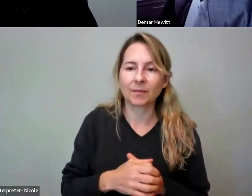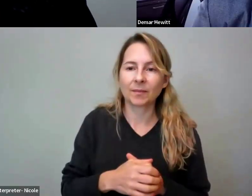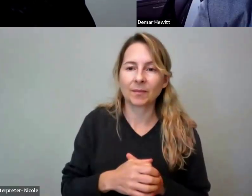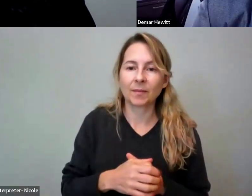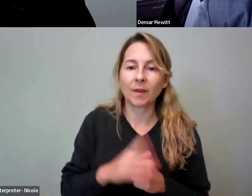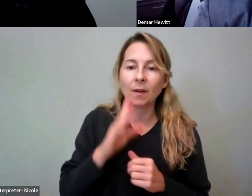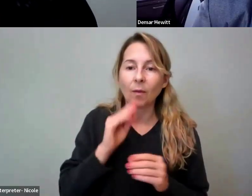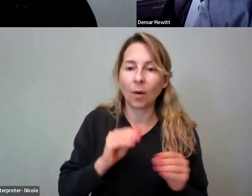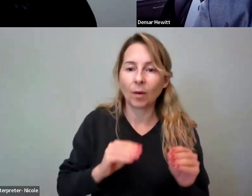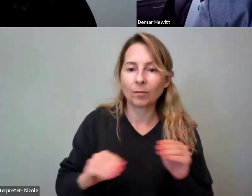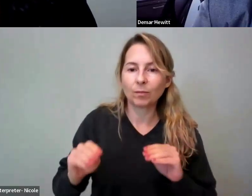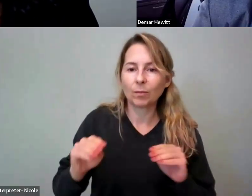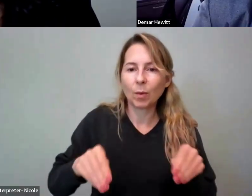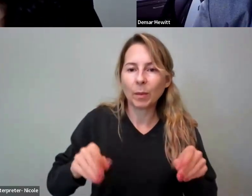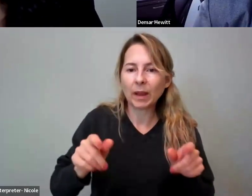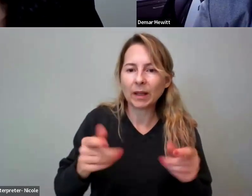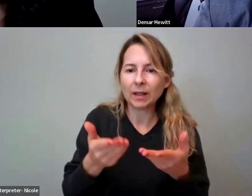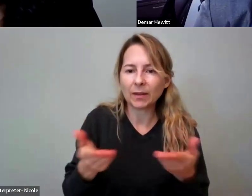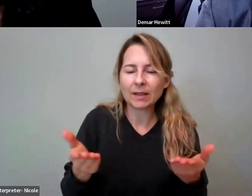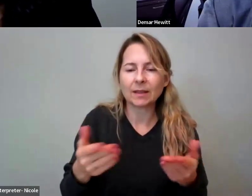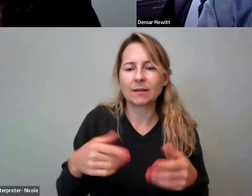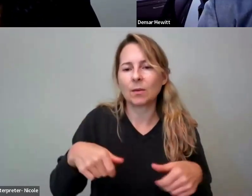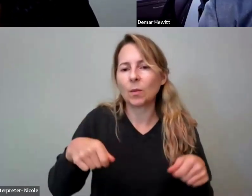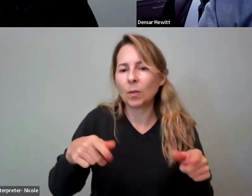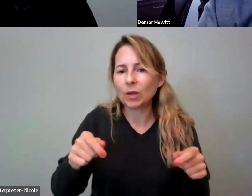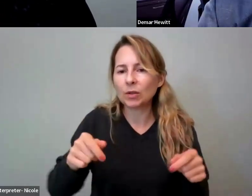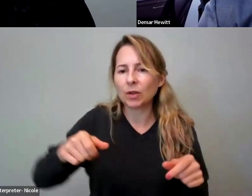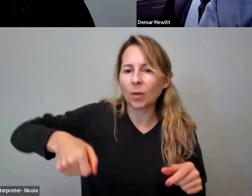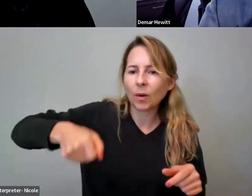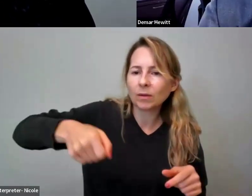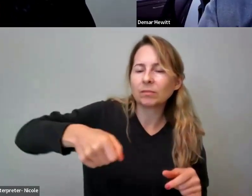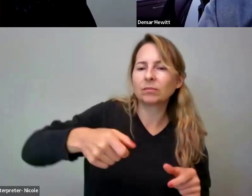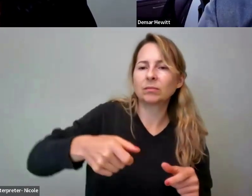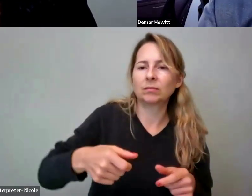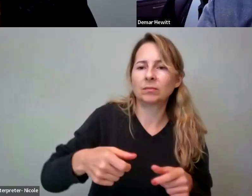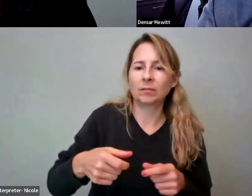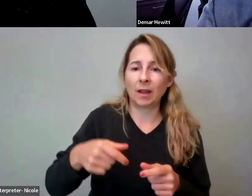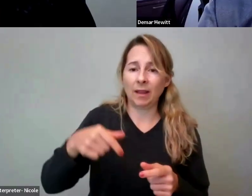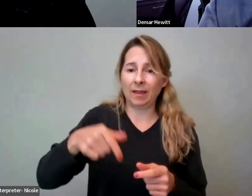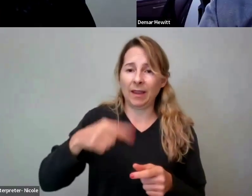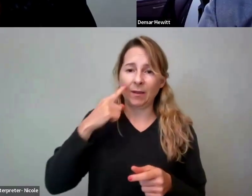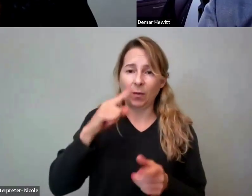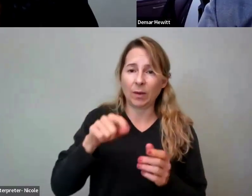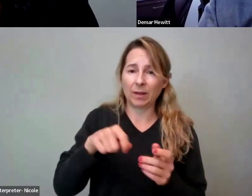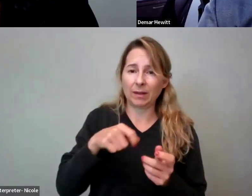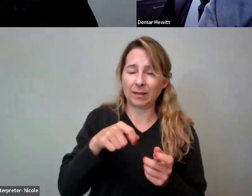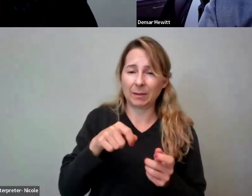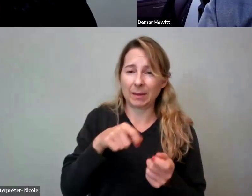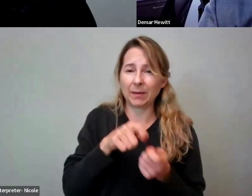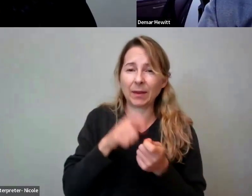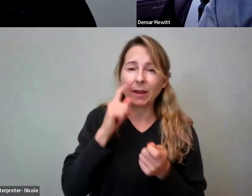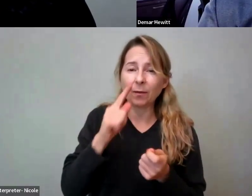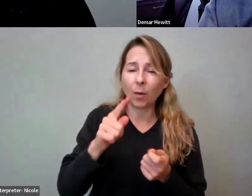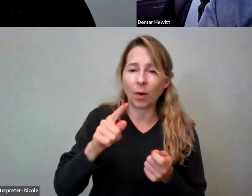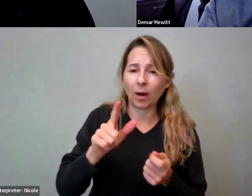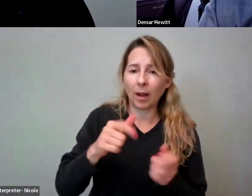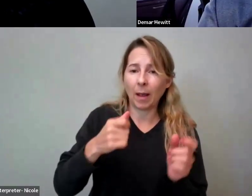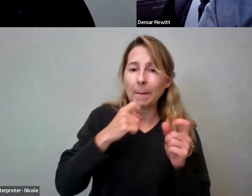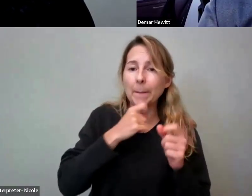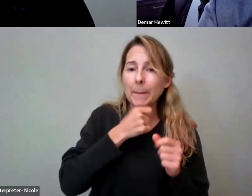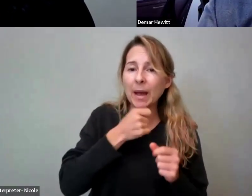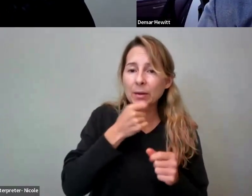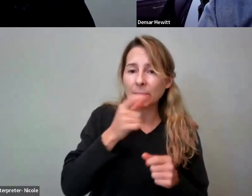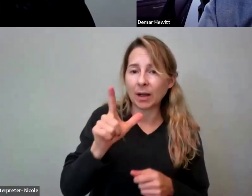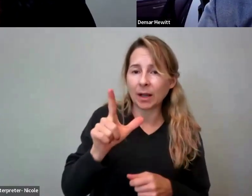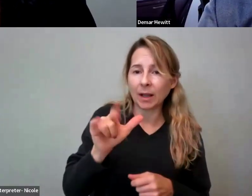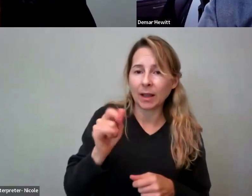mobility devices. So this is with regards to lithium battery mobility device and fire risks. So how can a